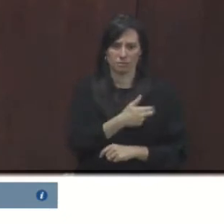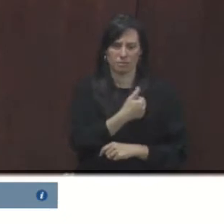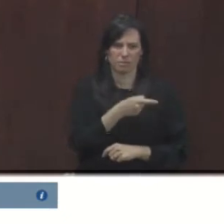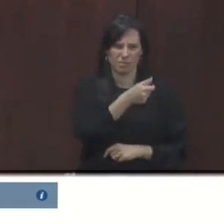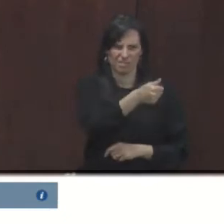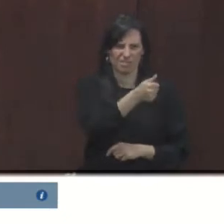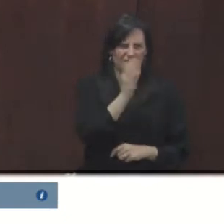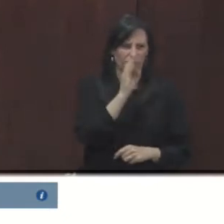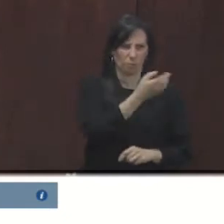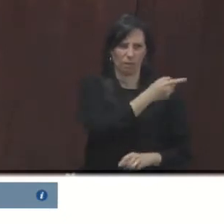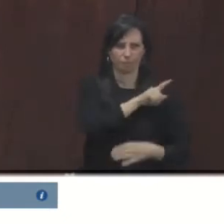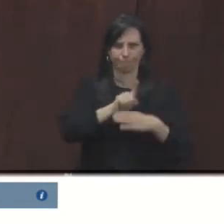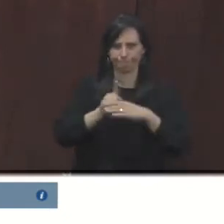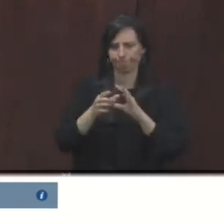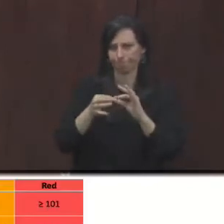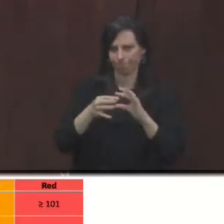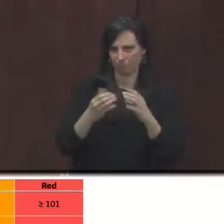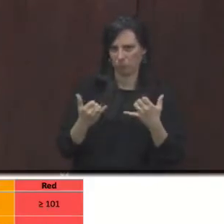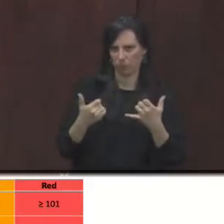on that today.